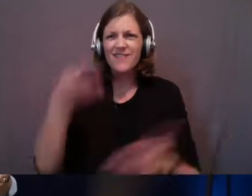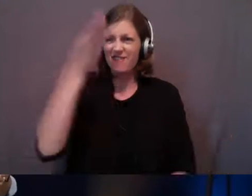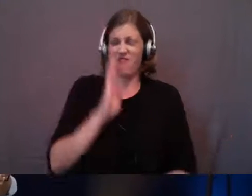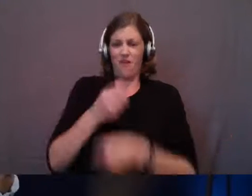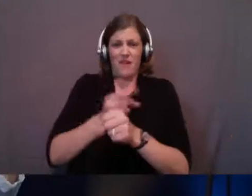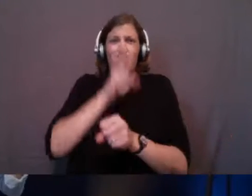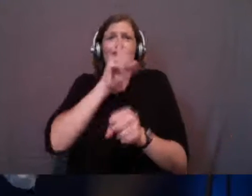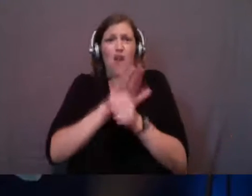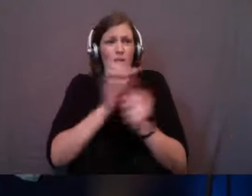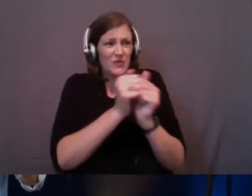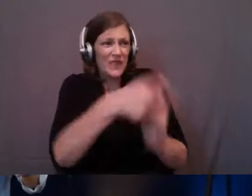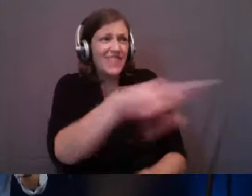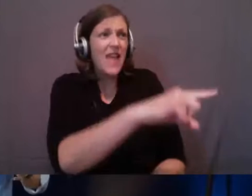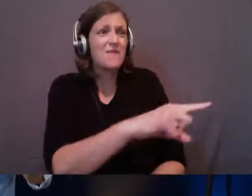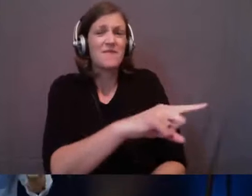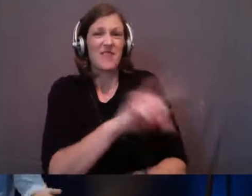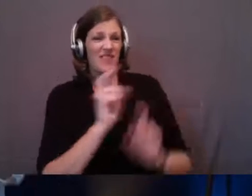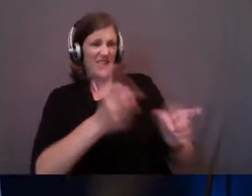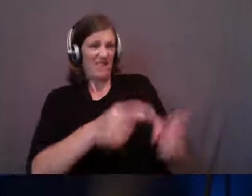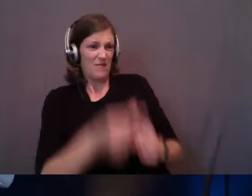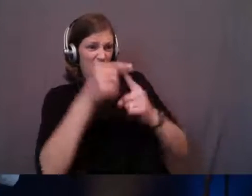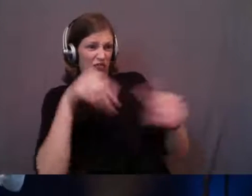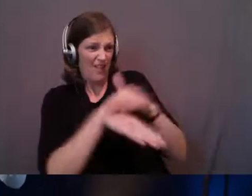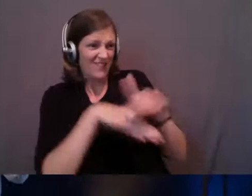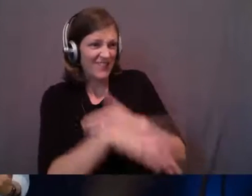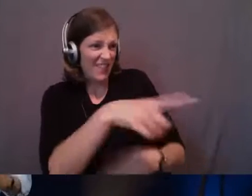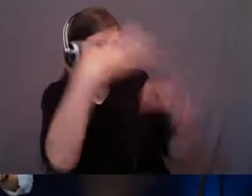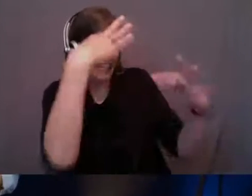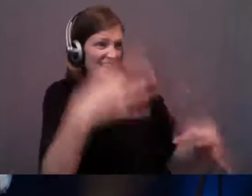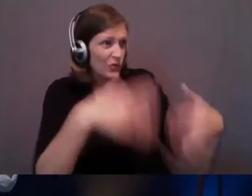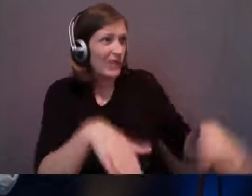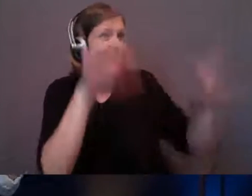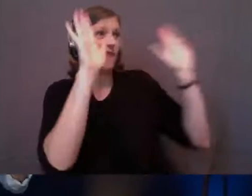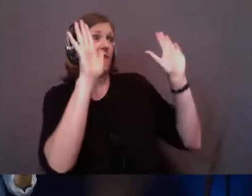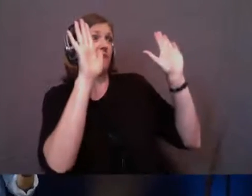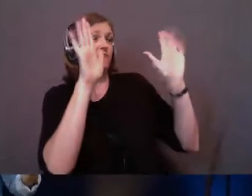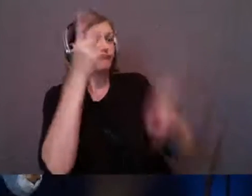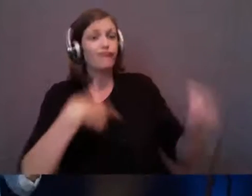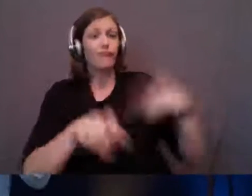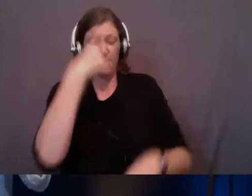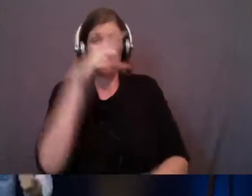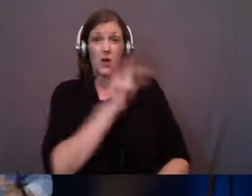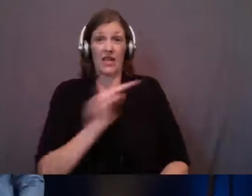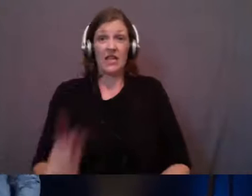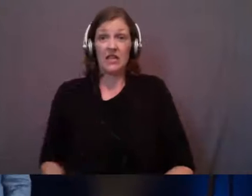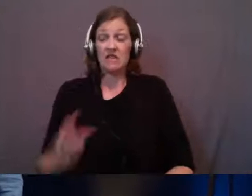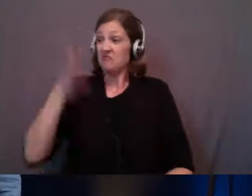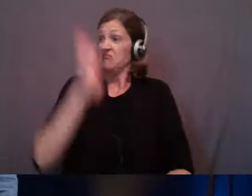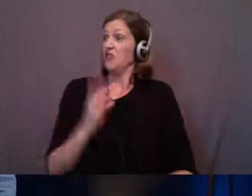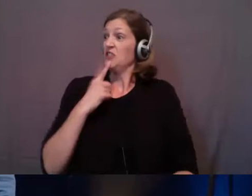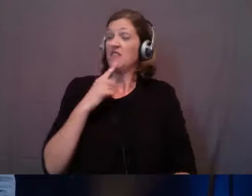Israel. He'd given them special access, and they chose to give that up to have a king. And God's like, okay, this is what you want. I'm going to give you